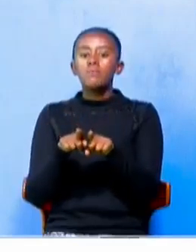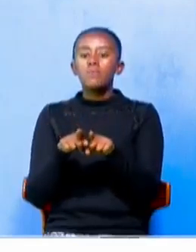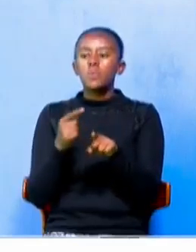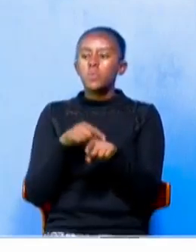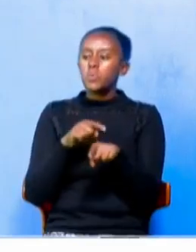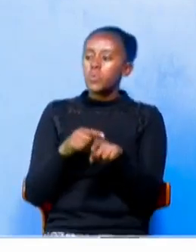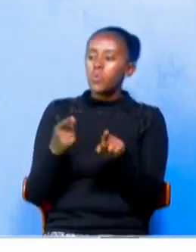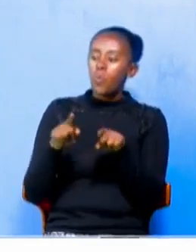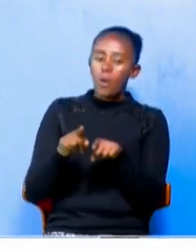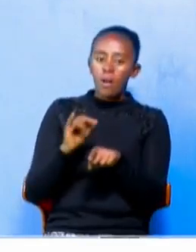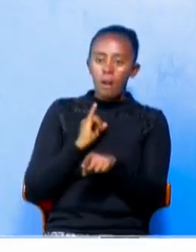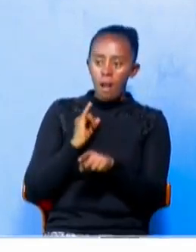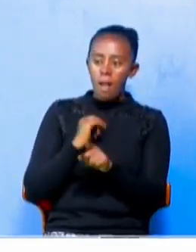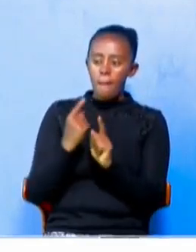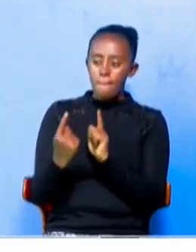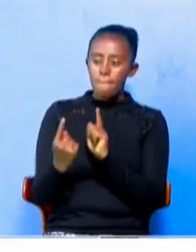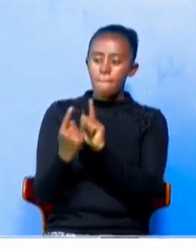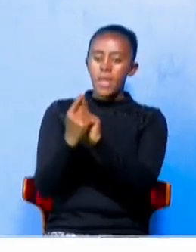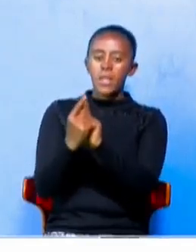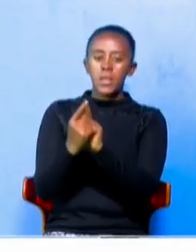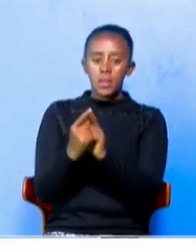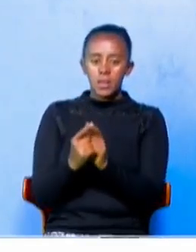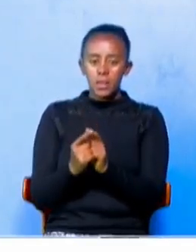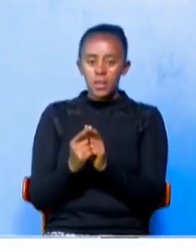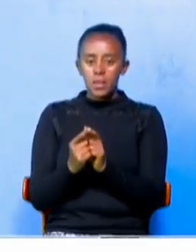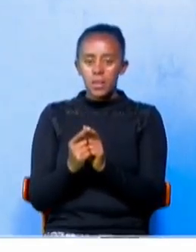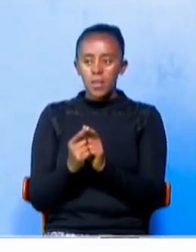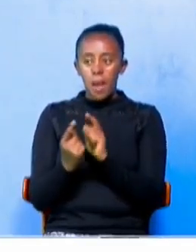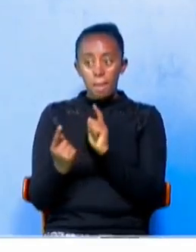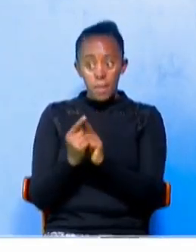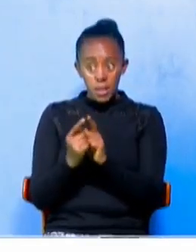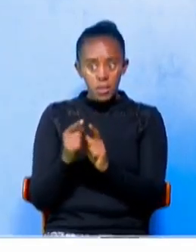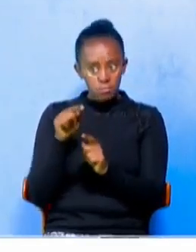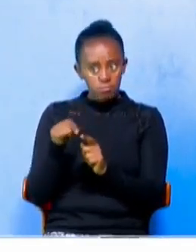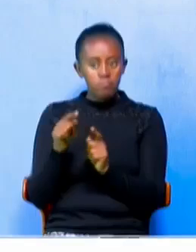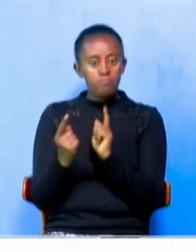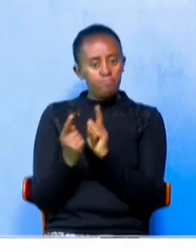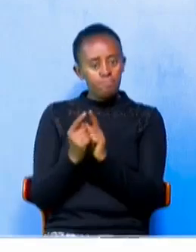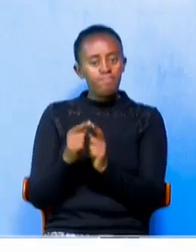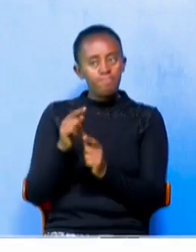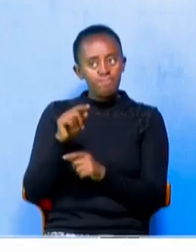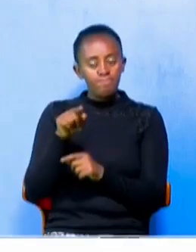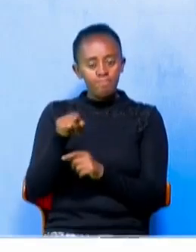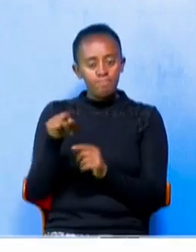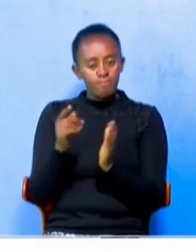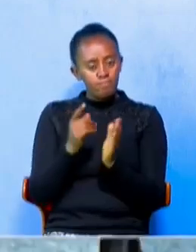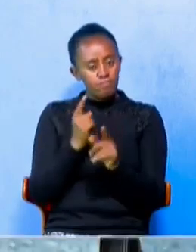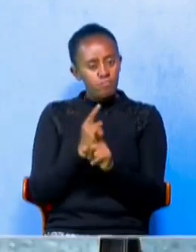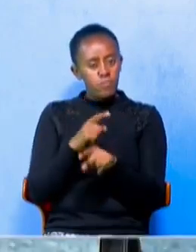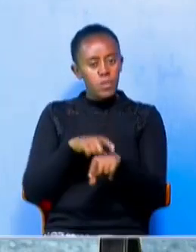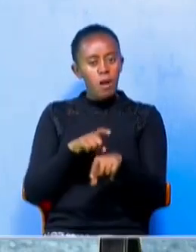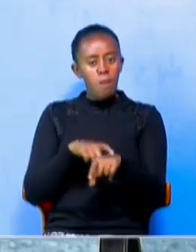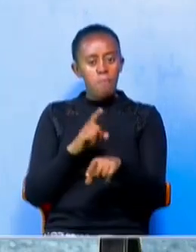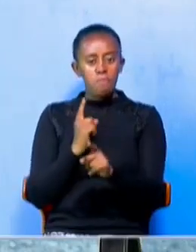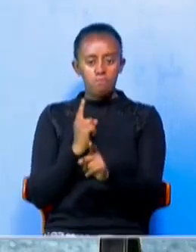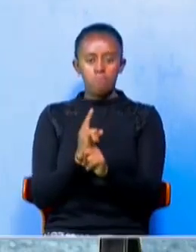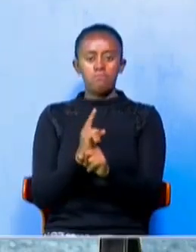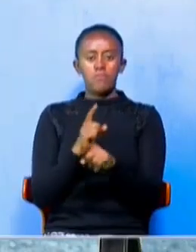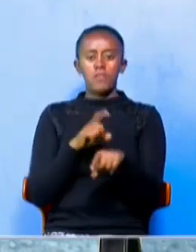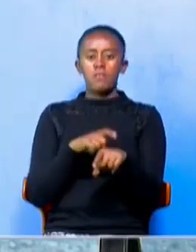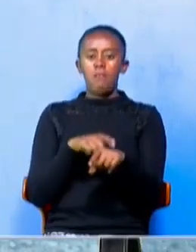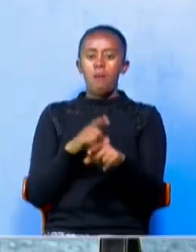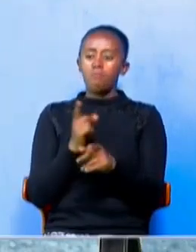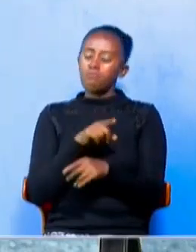I meet him? There must be appropriate time. Yeah.